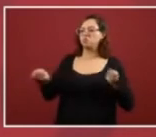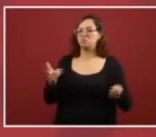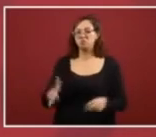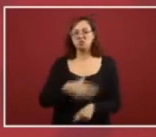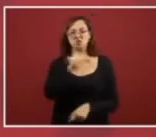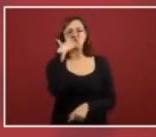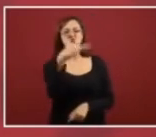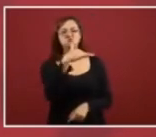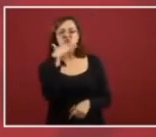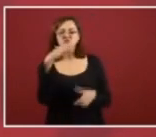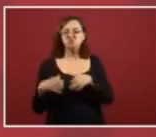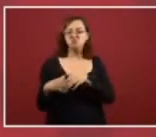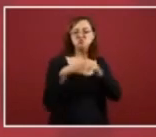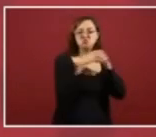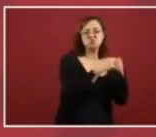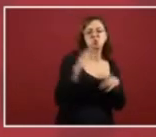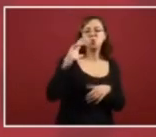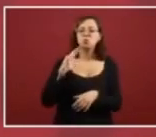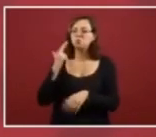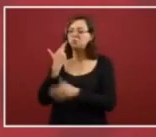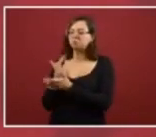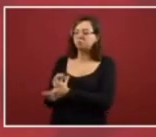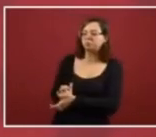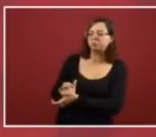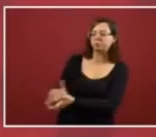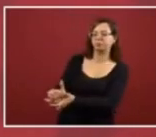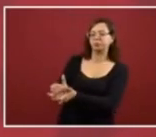corruptos, corrupt, clasistas, racist, class